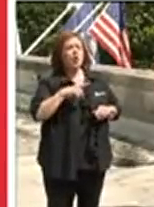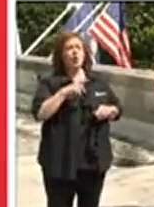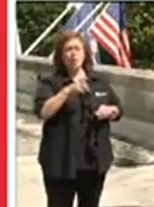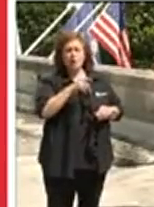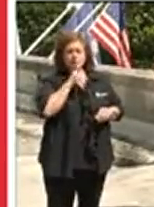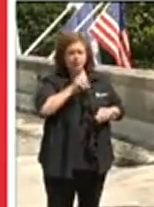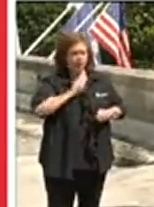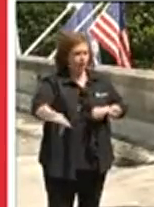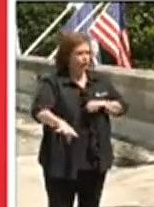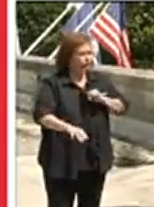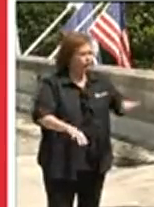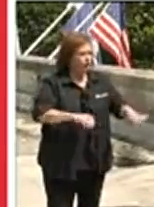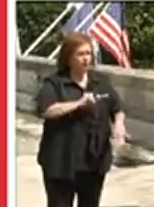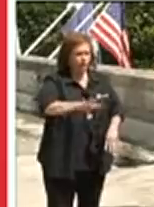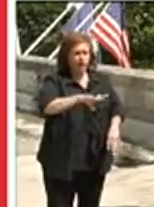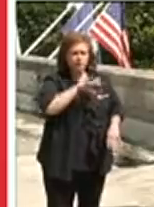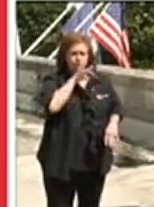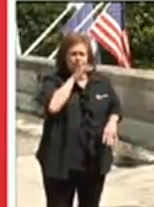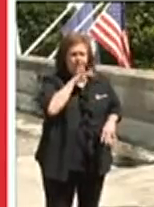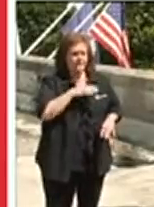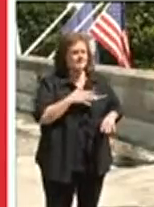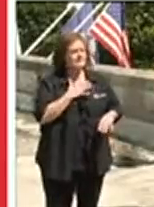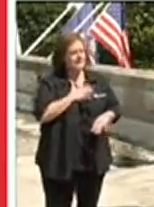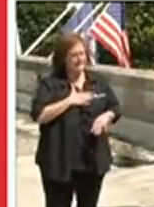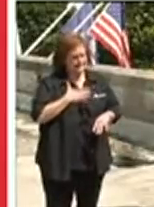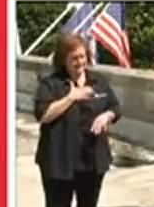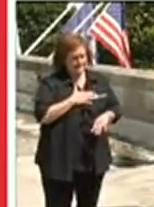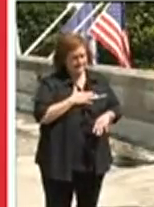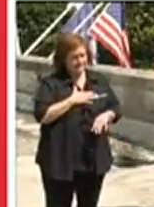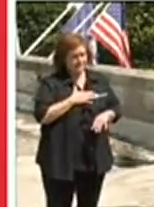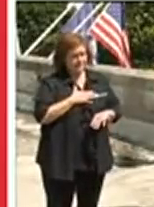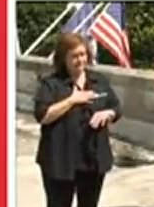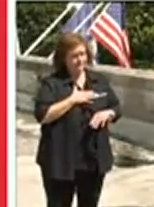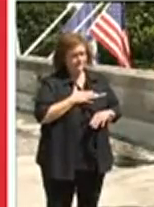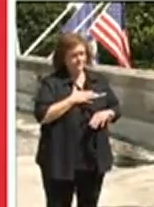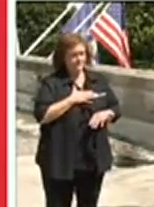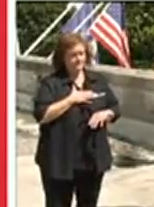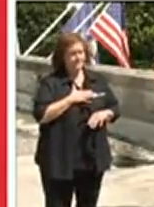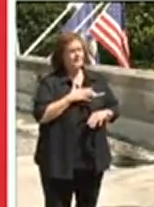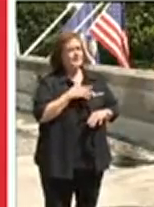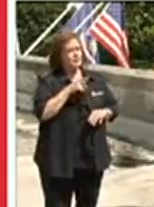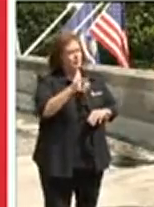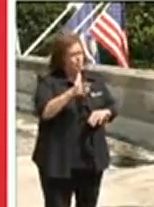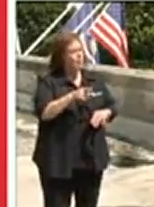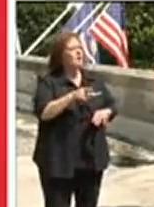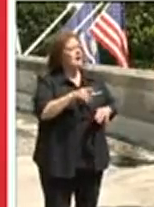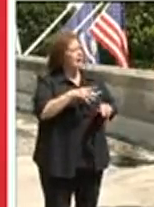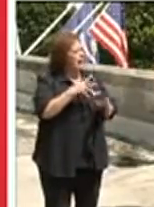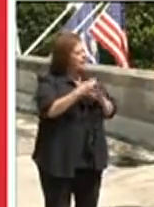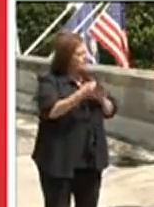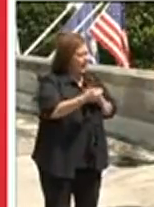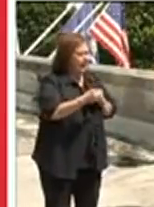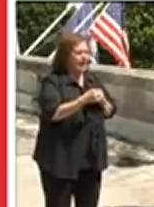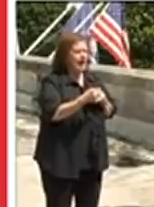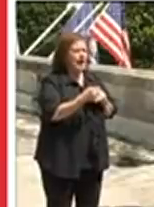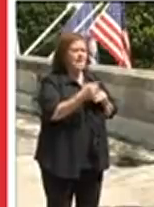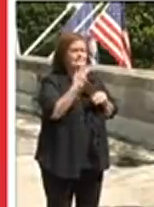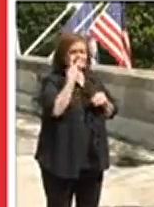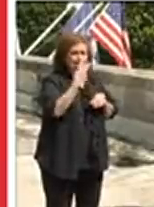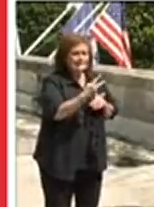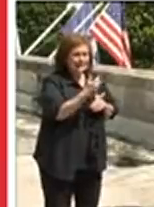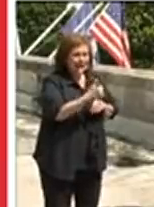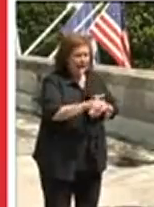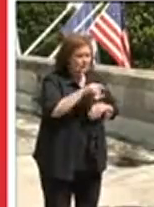city. Please, do me a favor. Go out, pick up trash, plastic